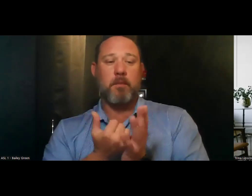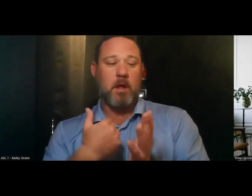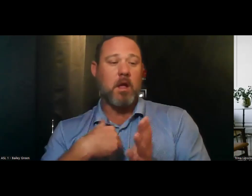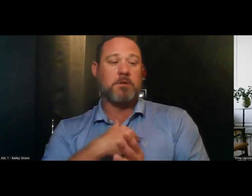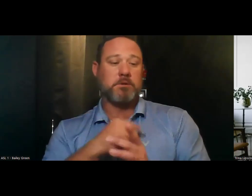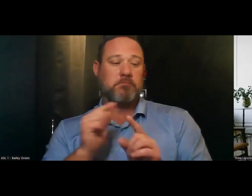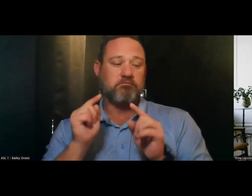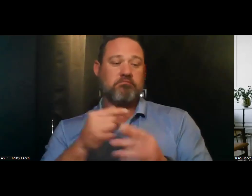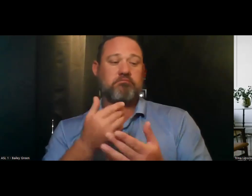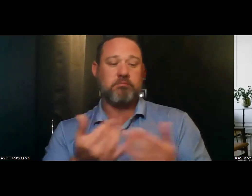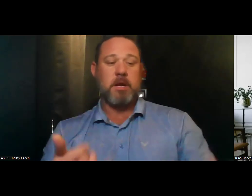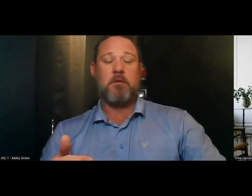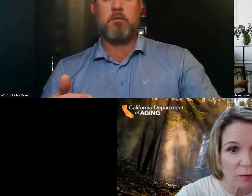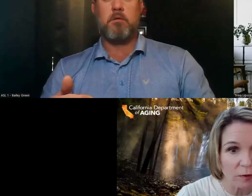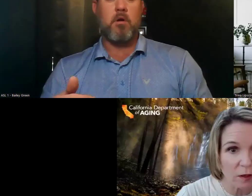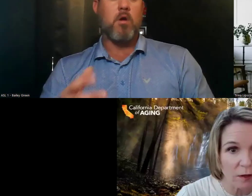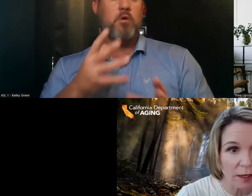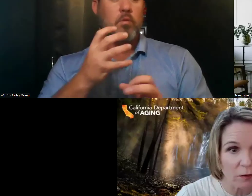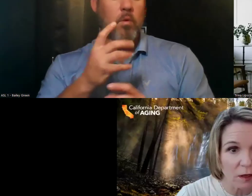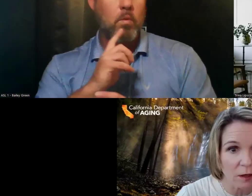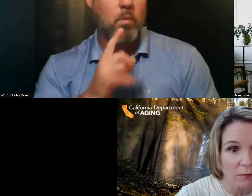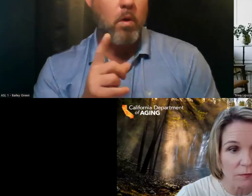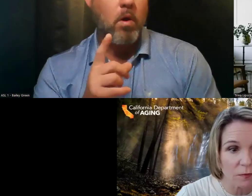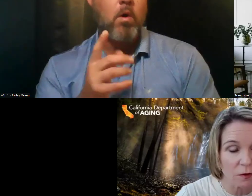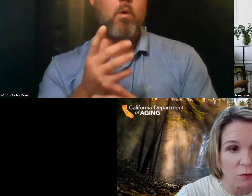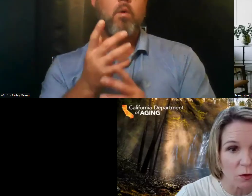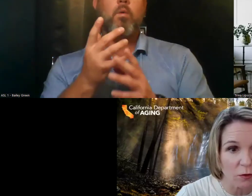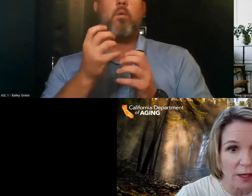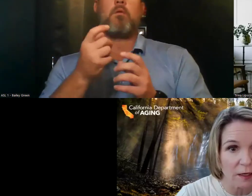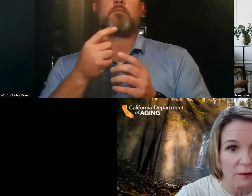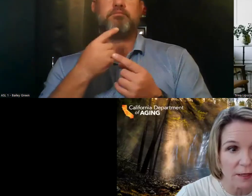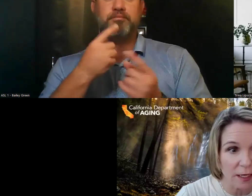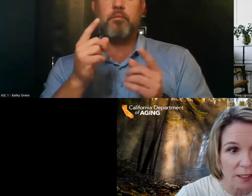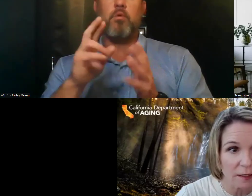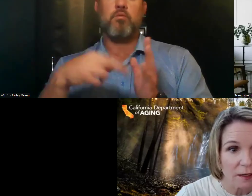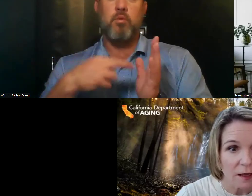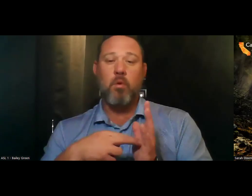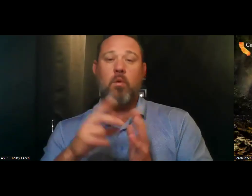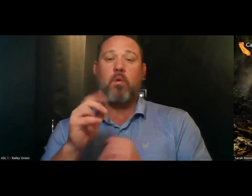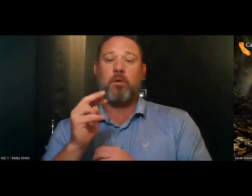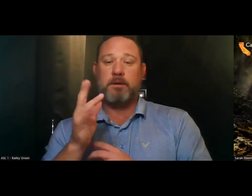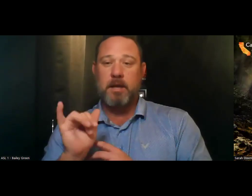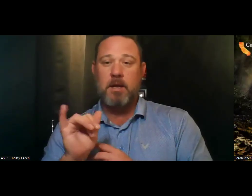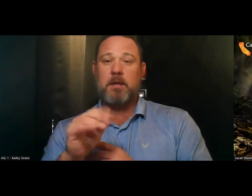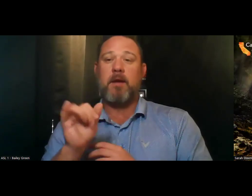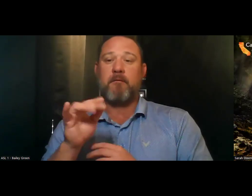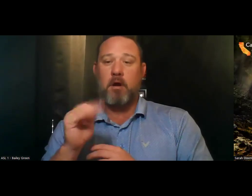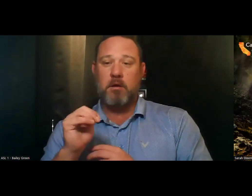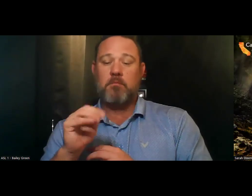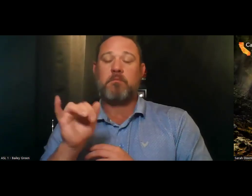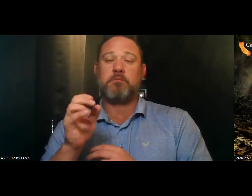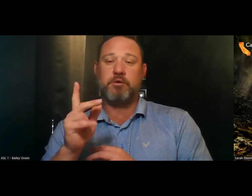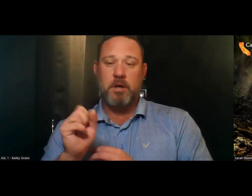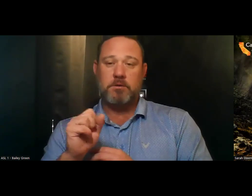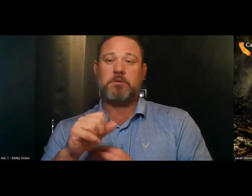point. But also just want to really call out the role that Denny, Ephraim, and Jax,